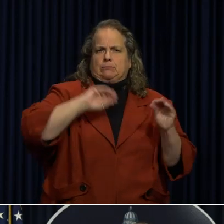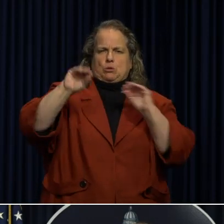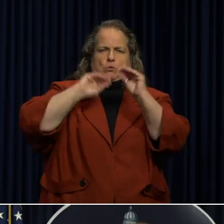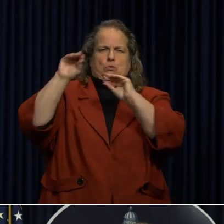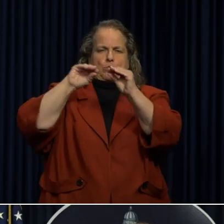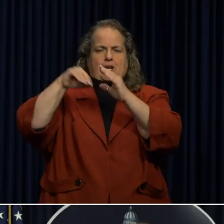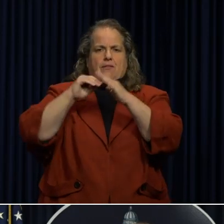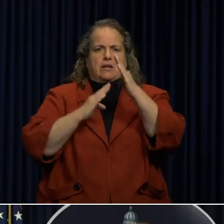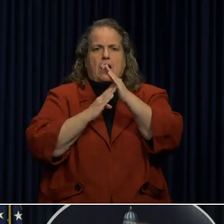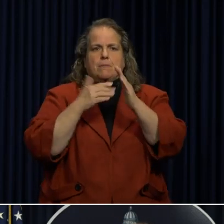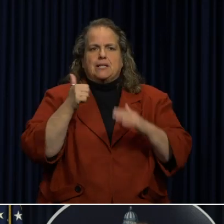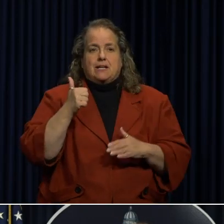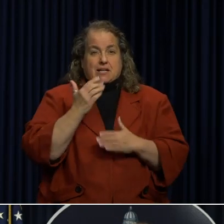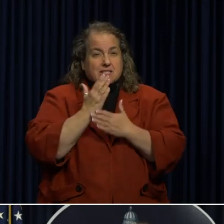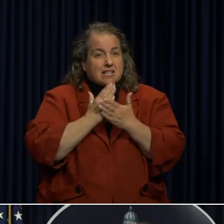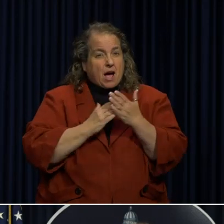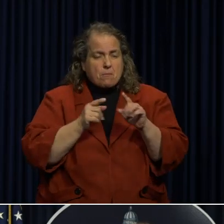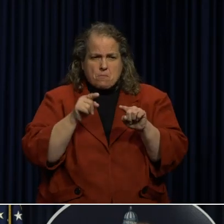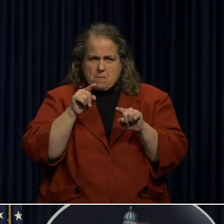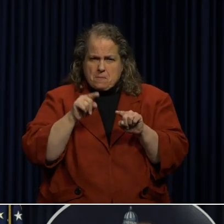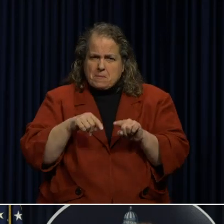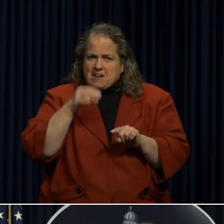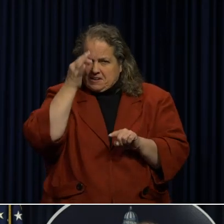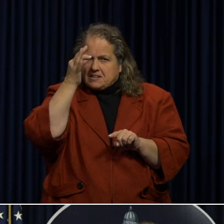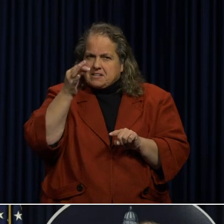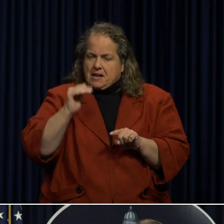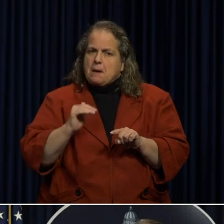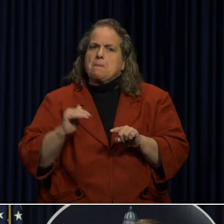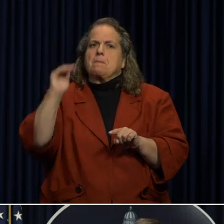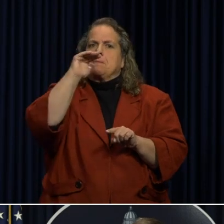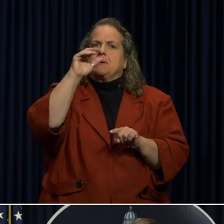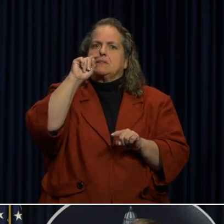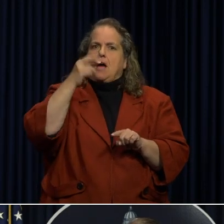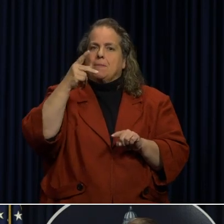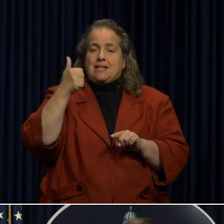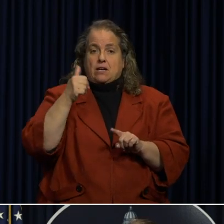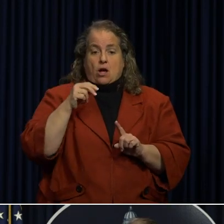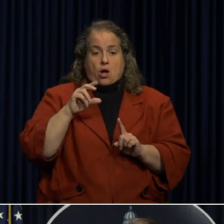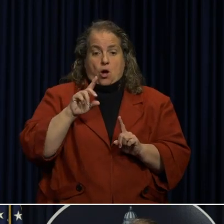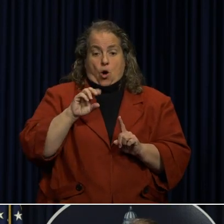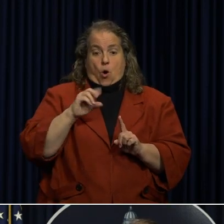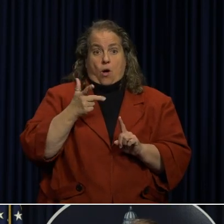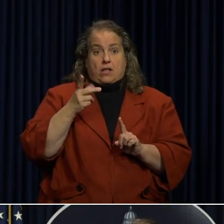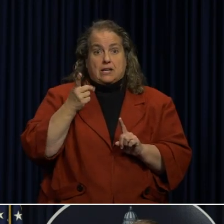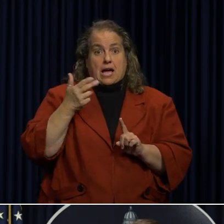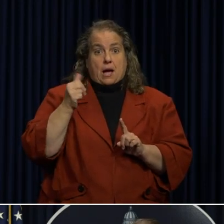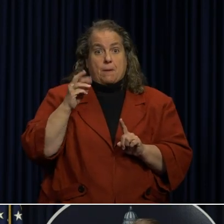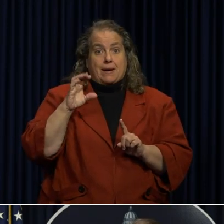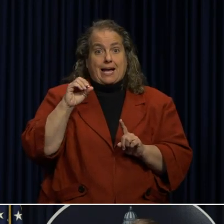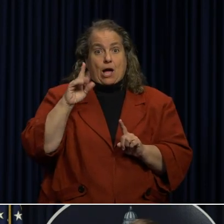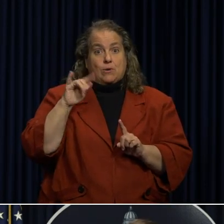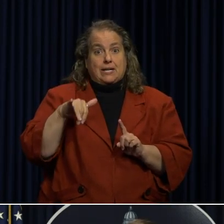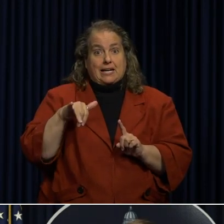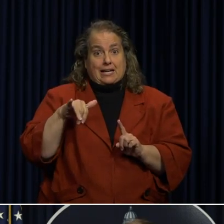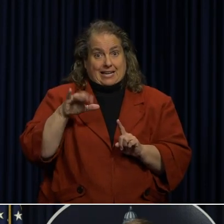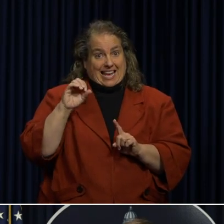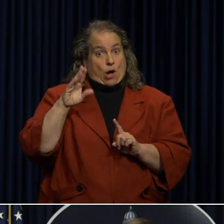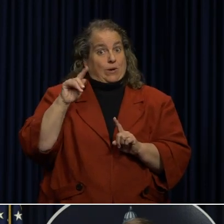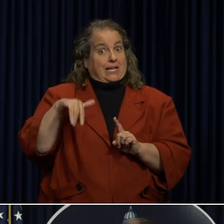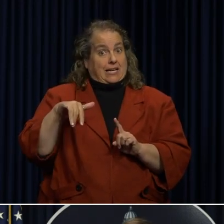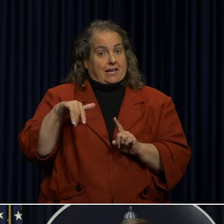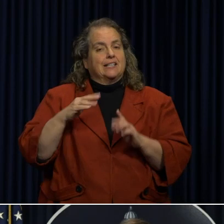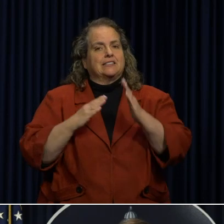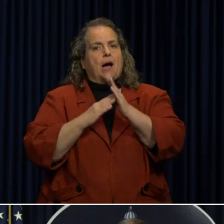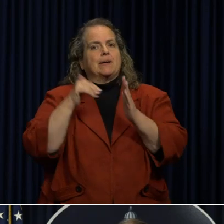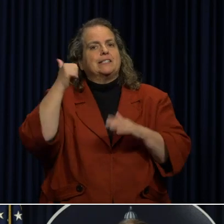some that aren't far. And then we have Oldham County, Kentucky, in the top 10 counties in the entire country by